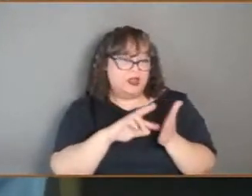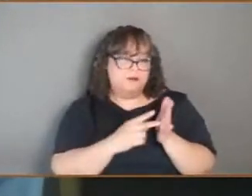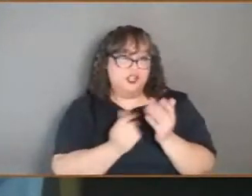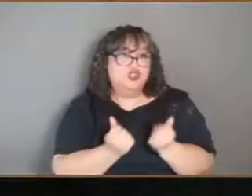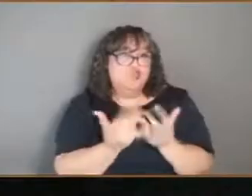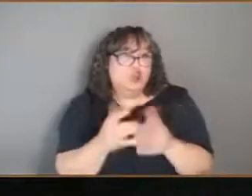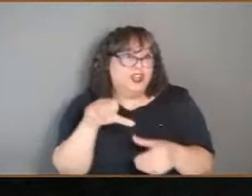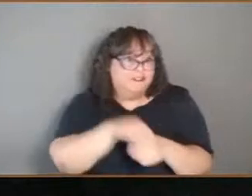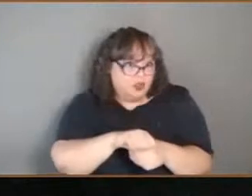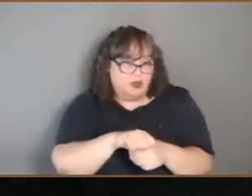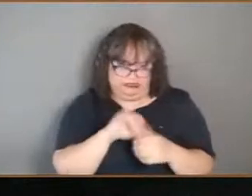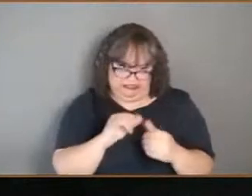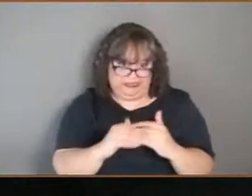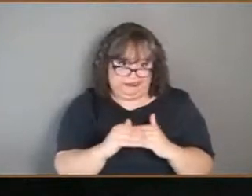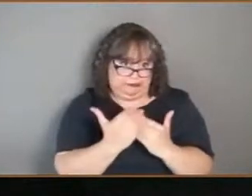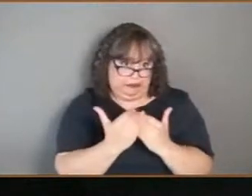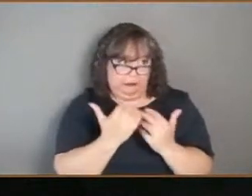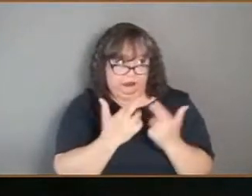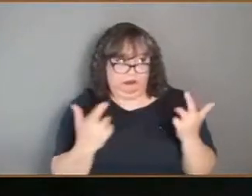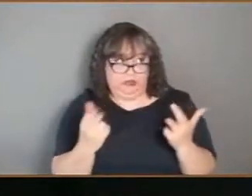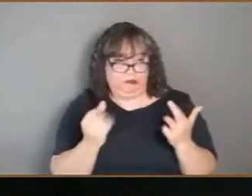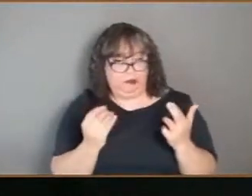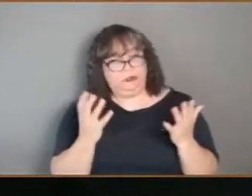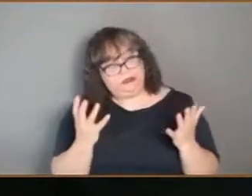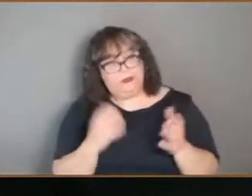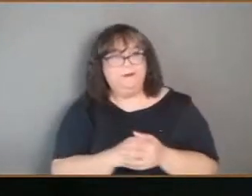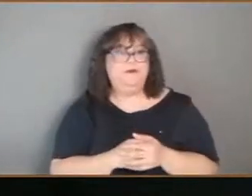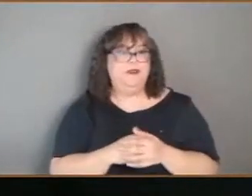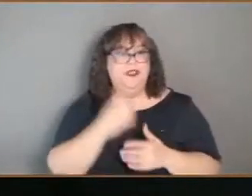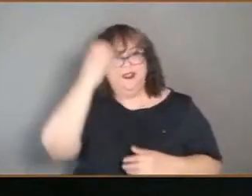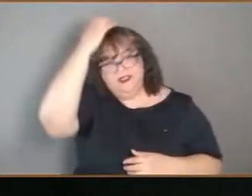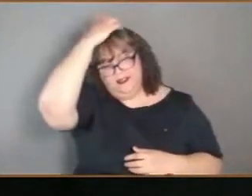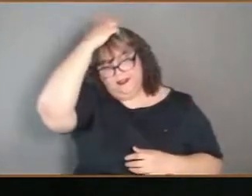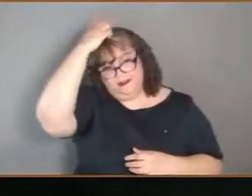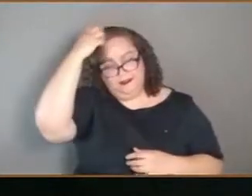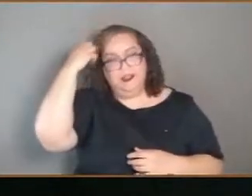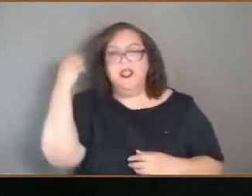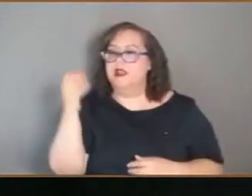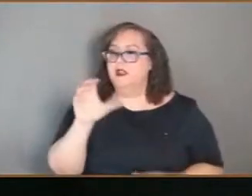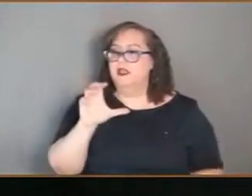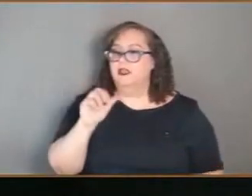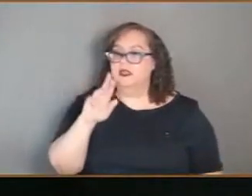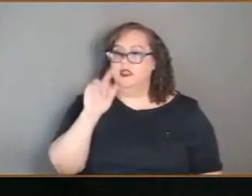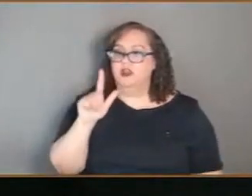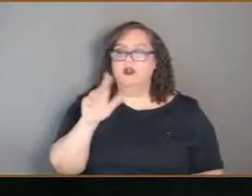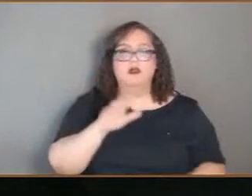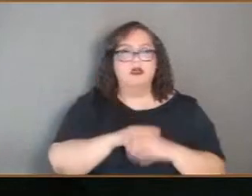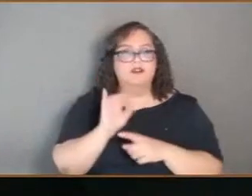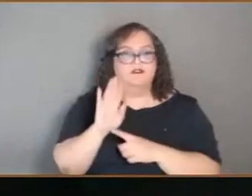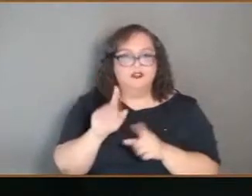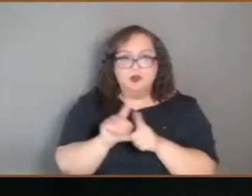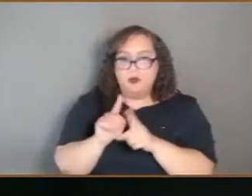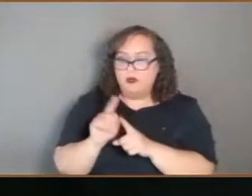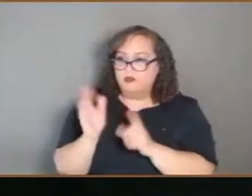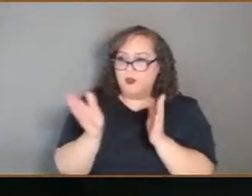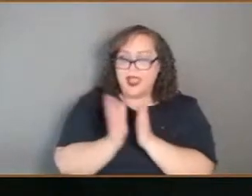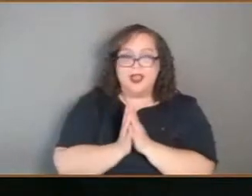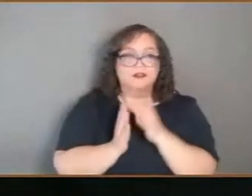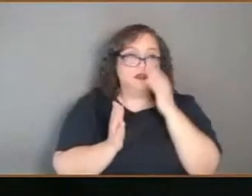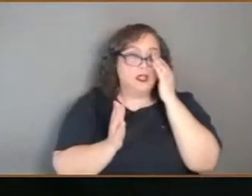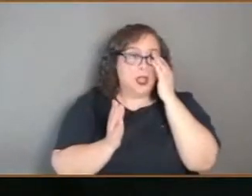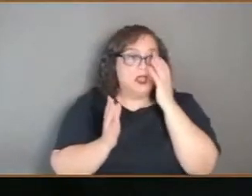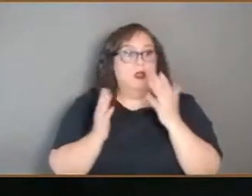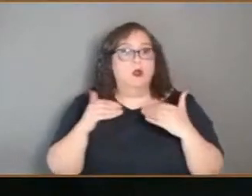very careful with that. Gotcha, gotcha. That was a good question, though. And Carol on Facebook asks, the dedications on Lucy to the people who have been